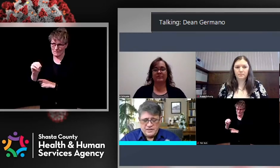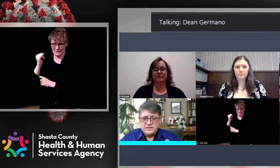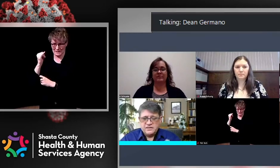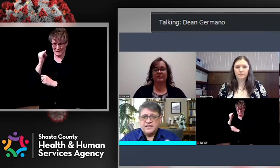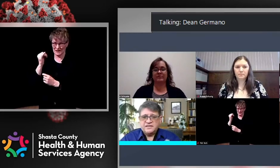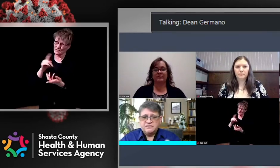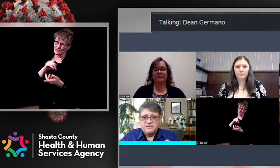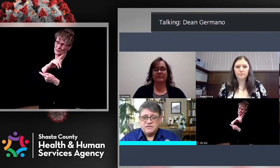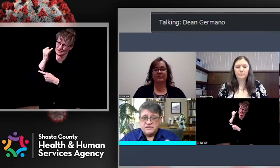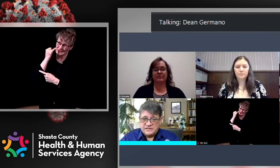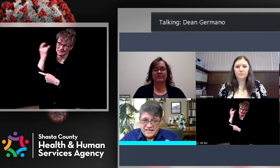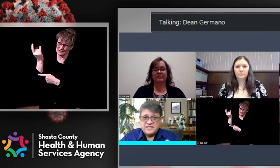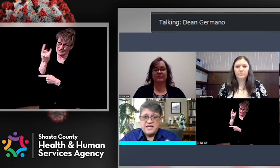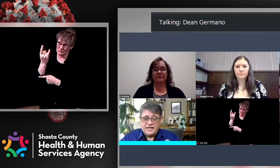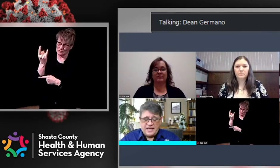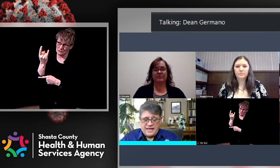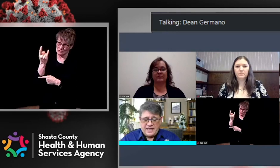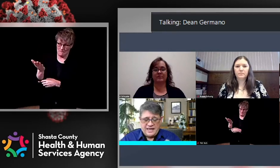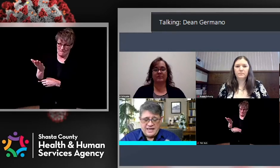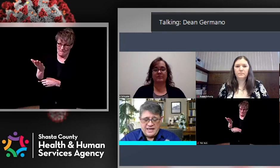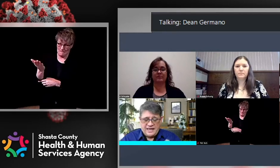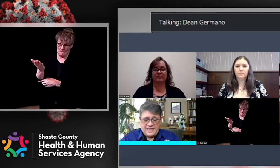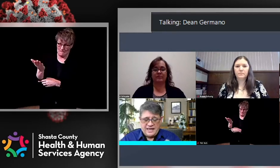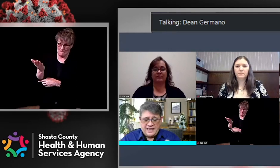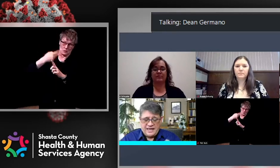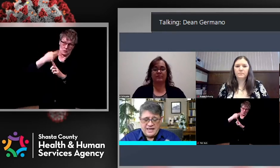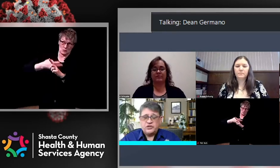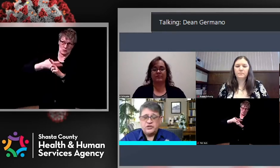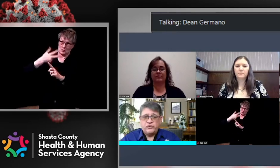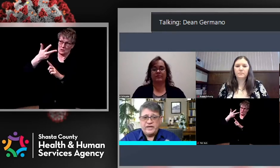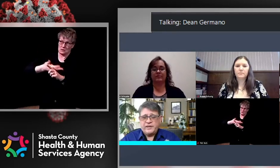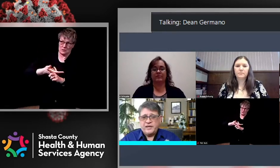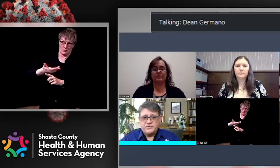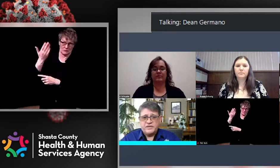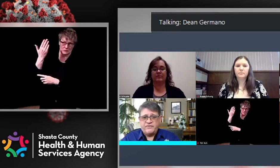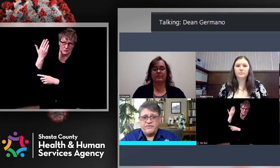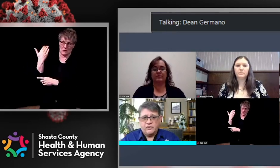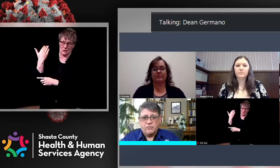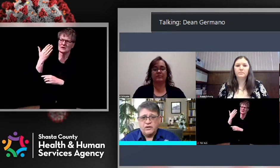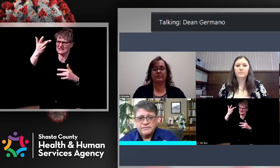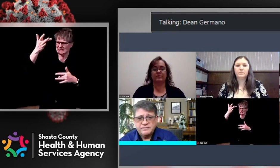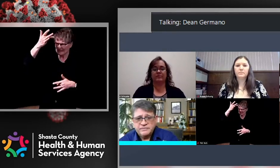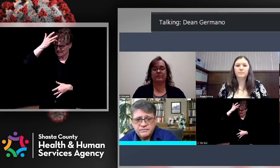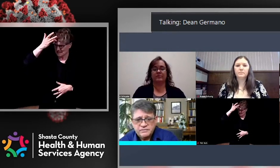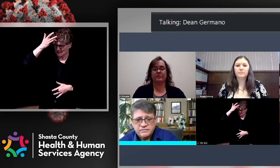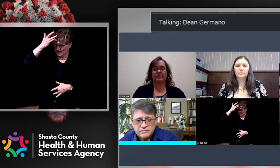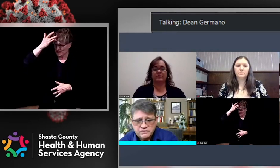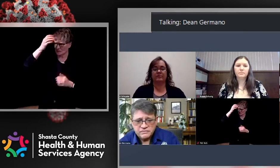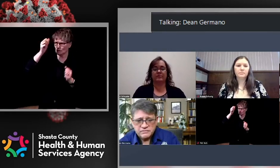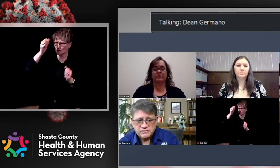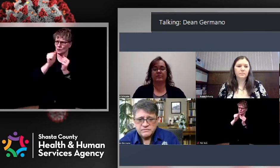both testing and immunization when it becomes available?